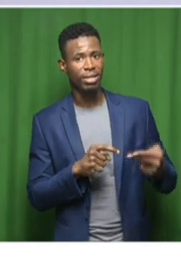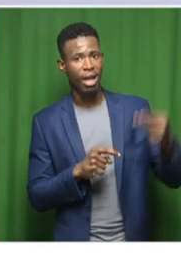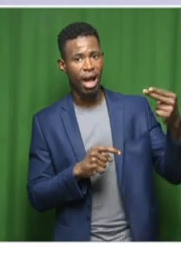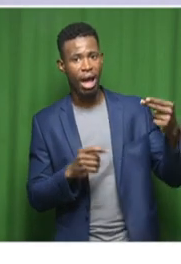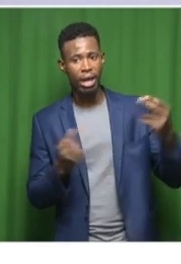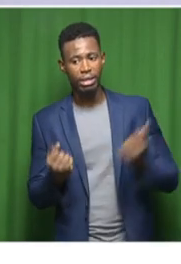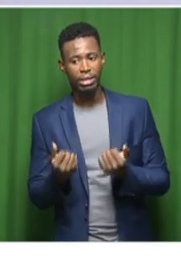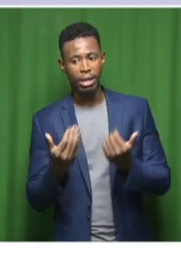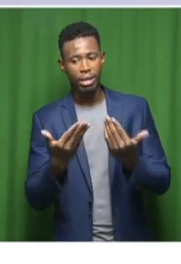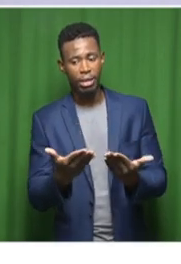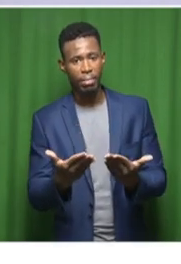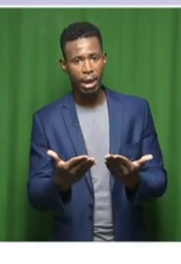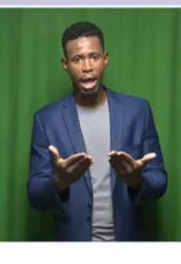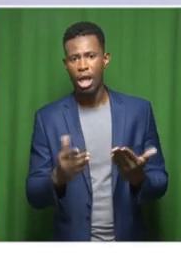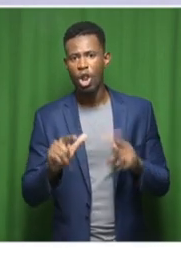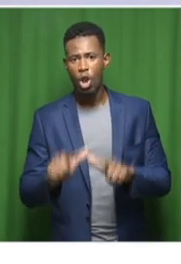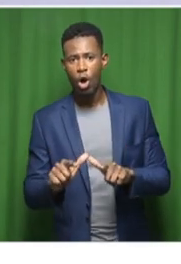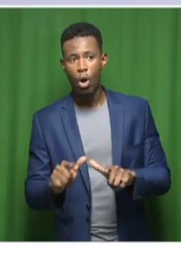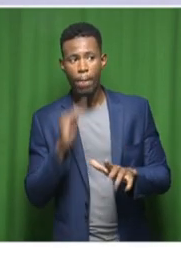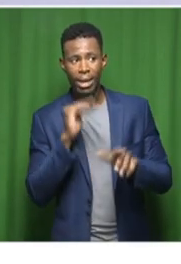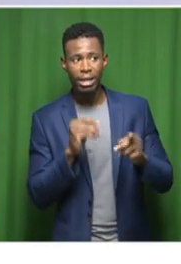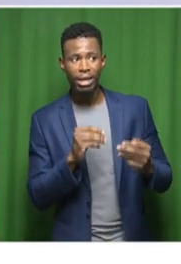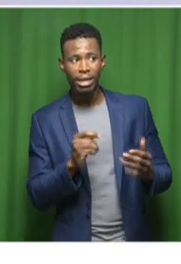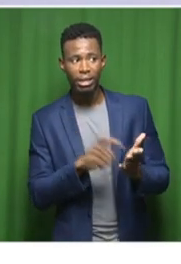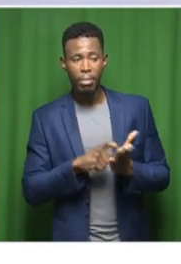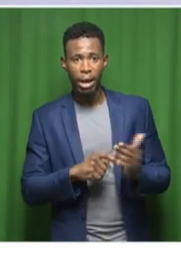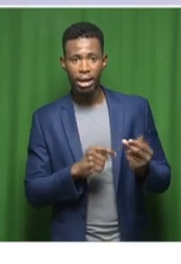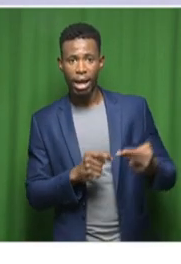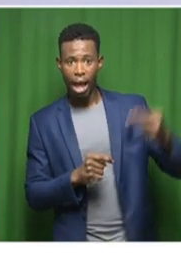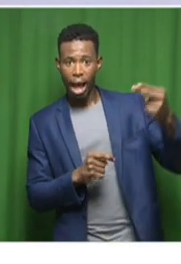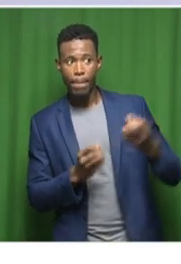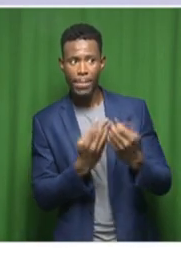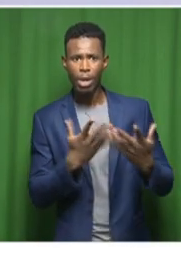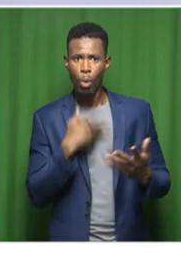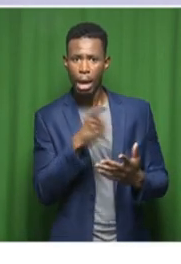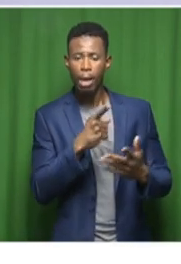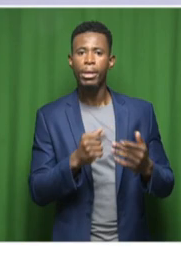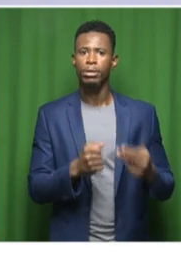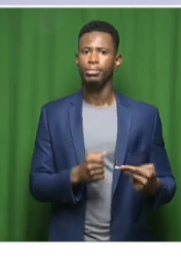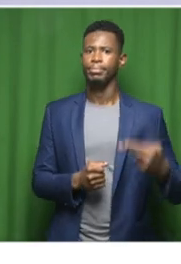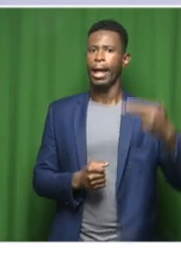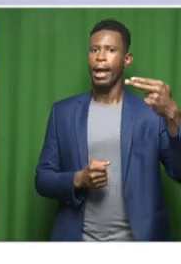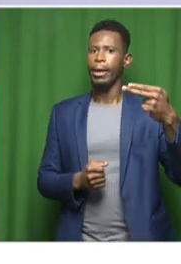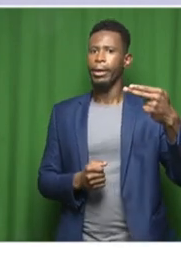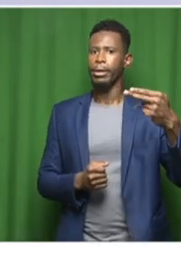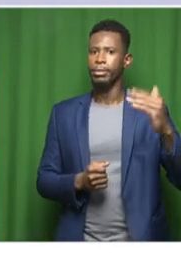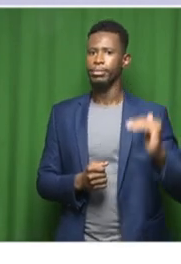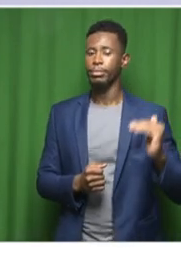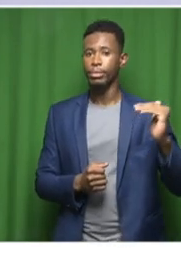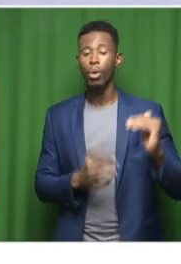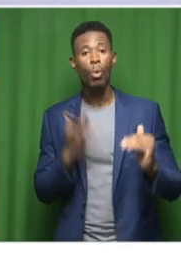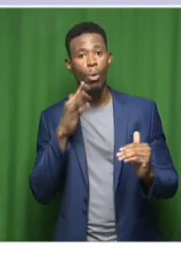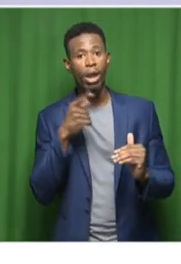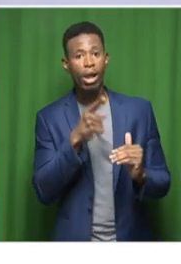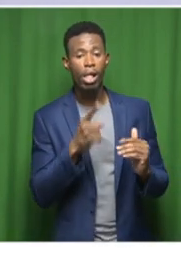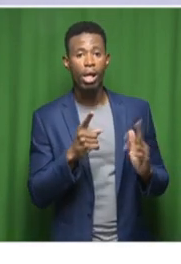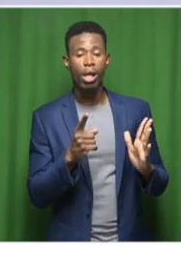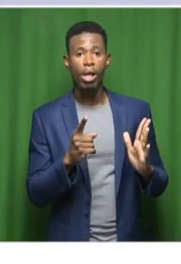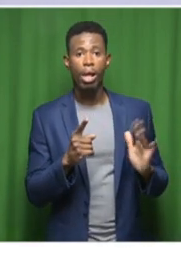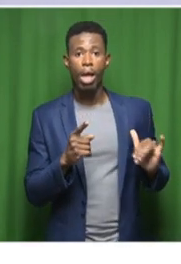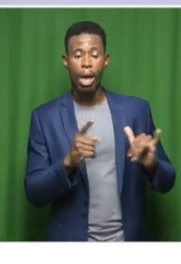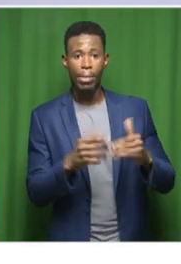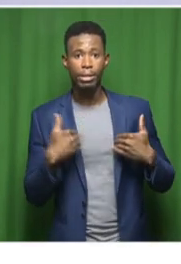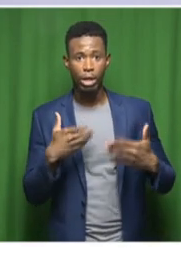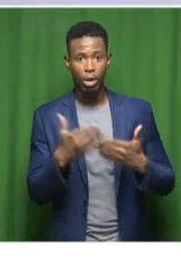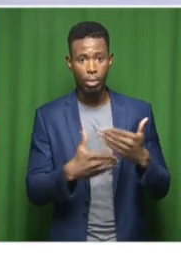likely to have cost going high. When airlines started to operate, many CEOs decided were